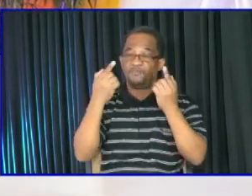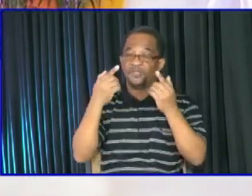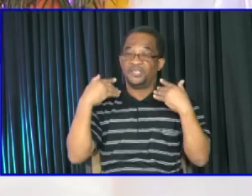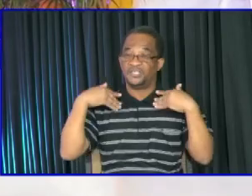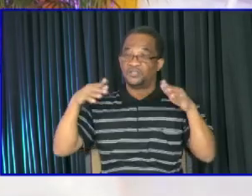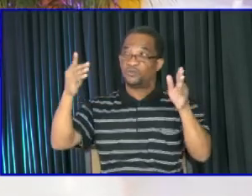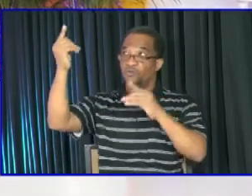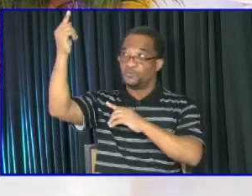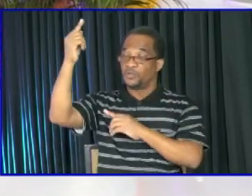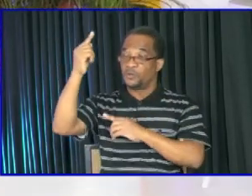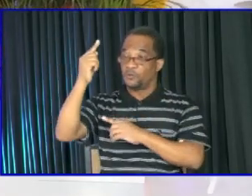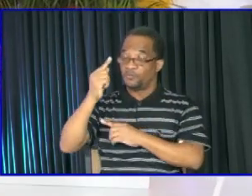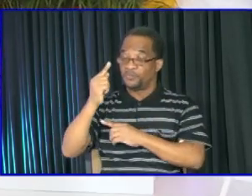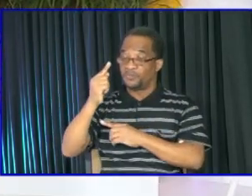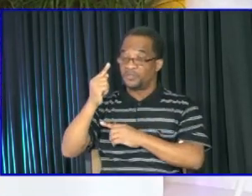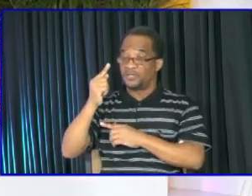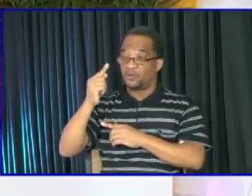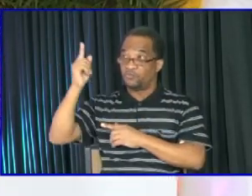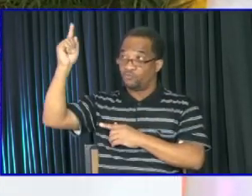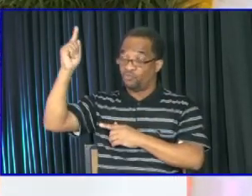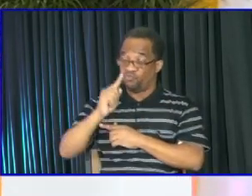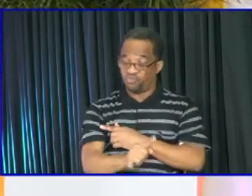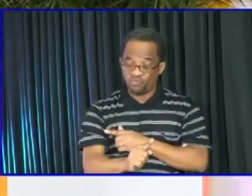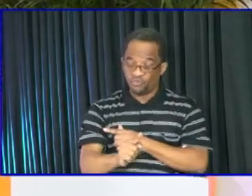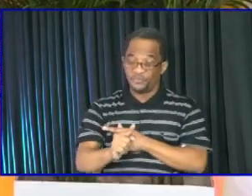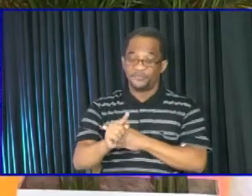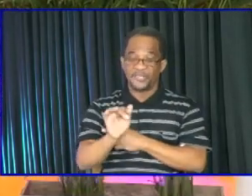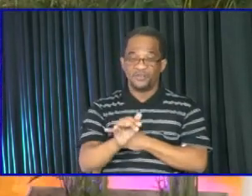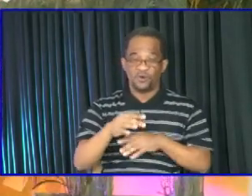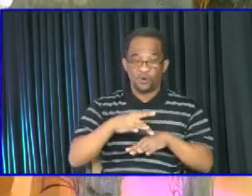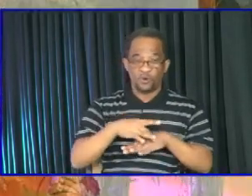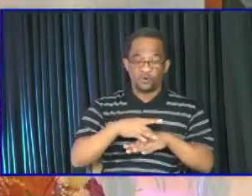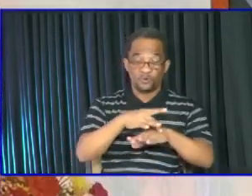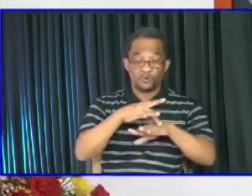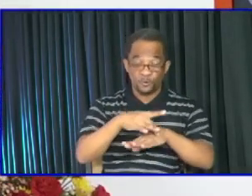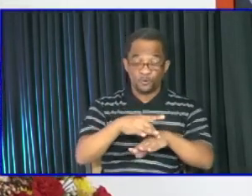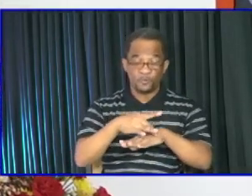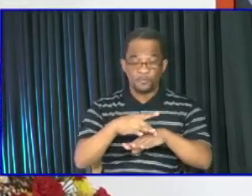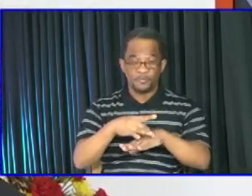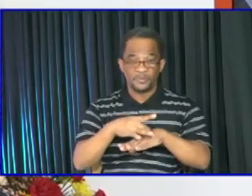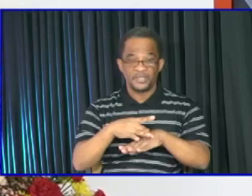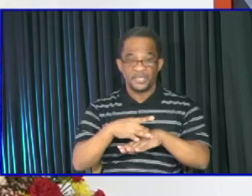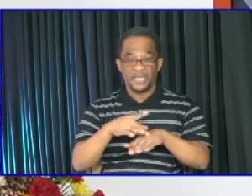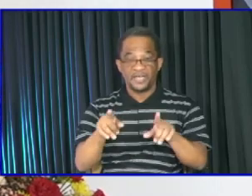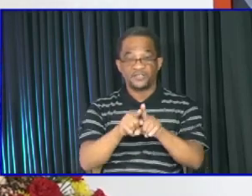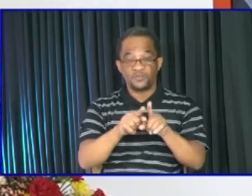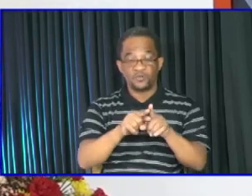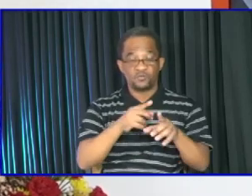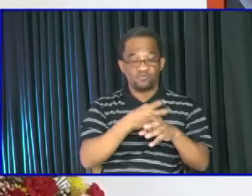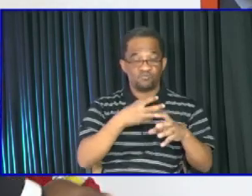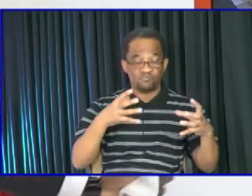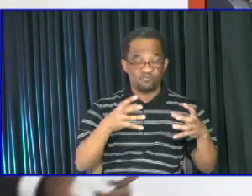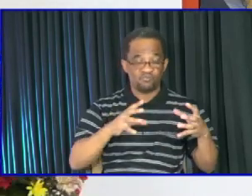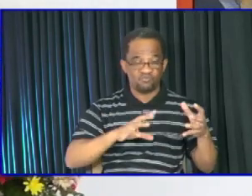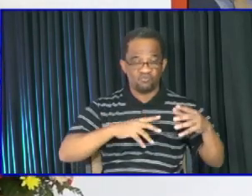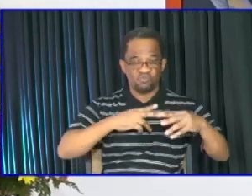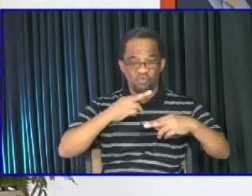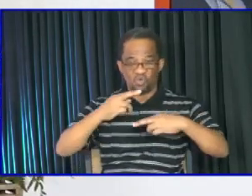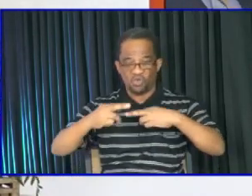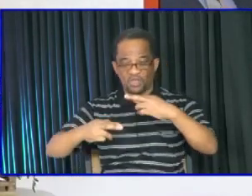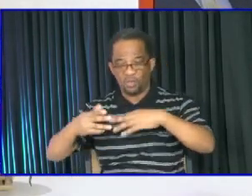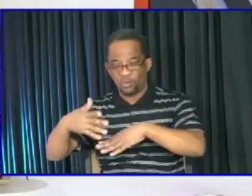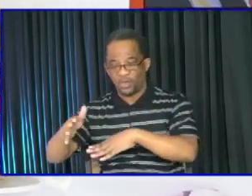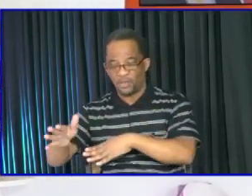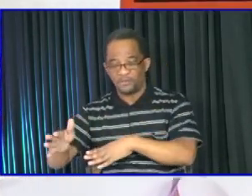great force that the earth quaked. The soldiers watching the grave perished. The stone before the grave was rolled